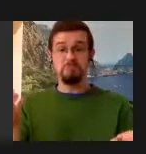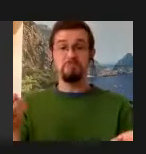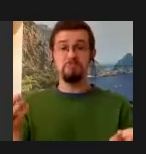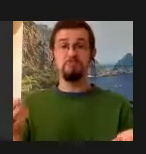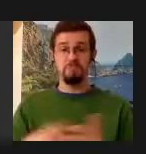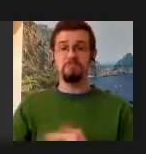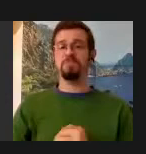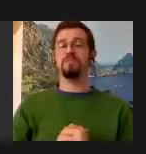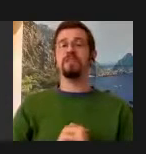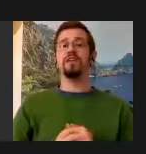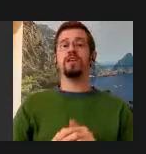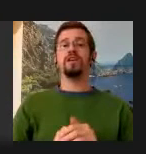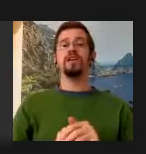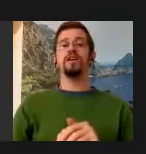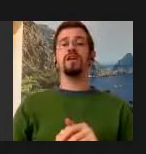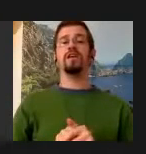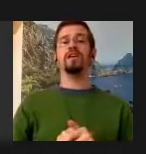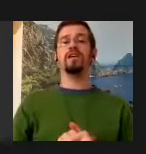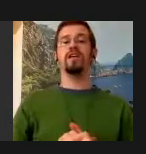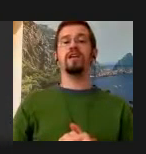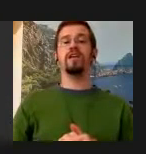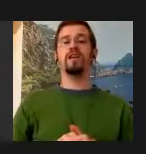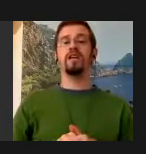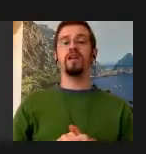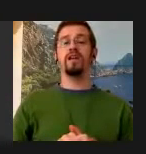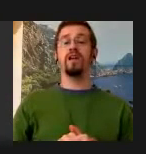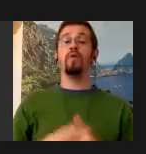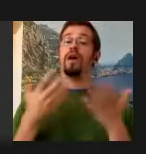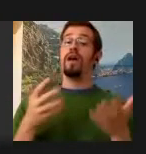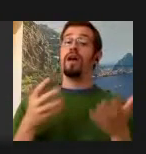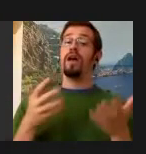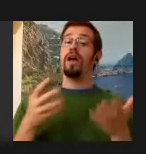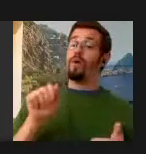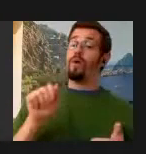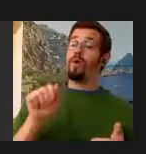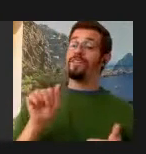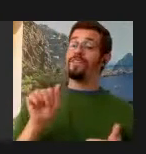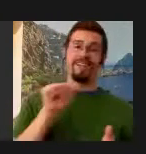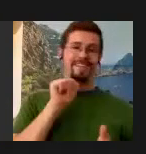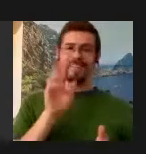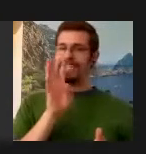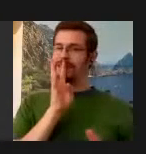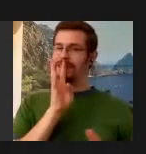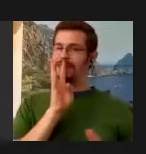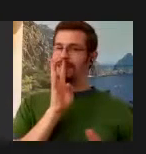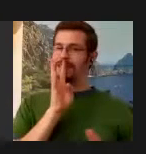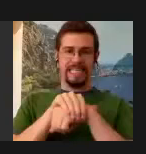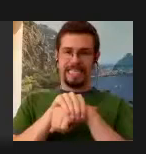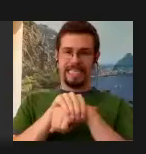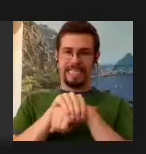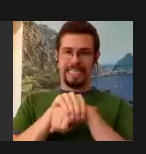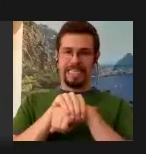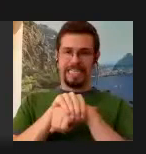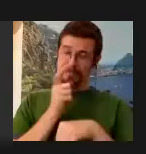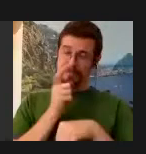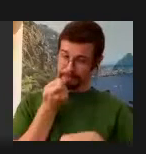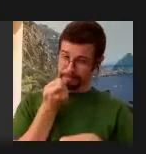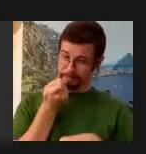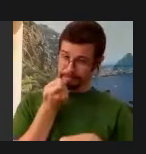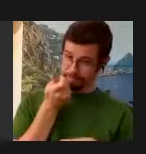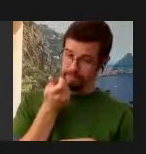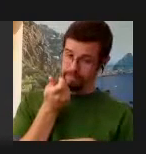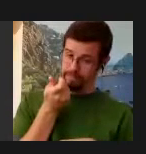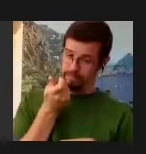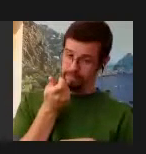Thank you. Actually, Wafa, she does not speak English, so she speaks really a little bit of English, but she speaks French